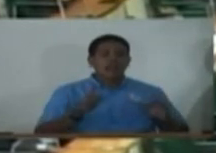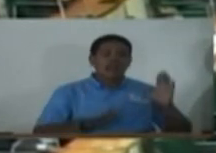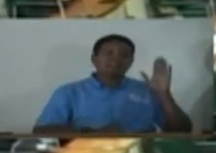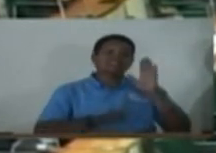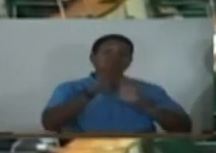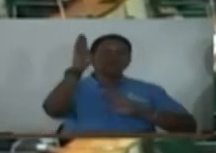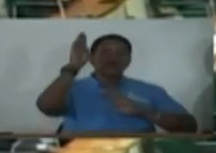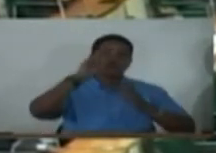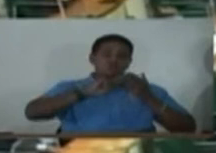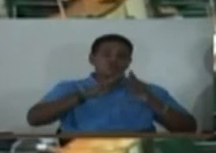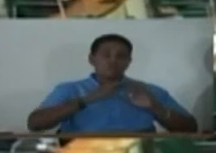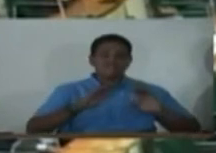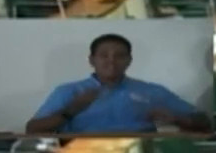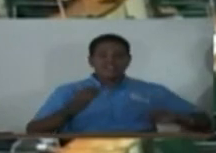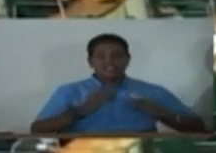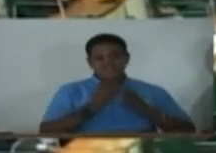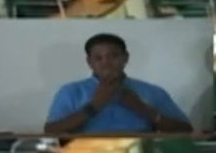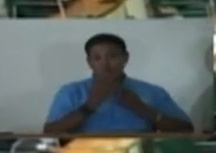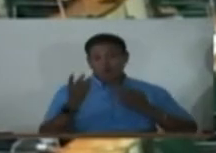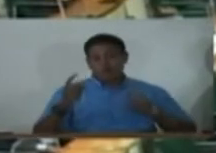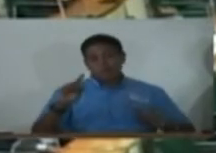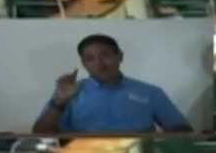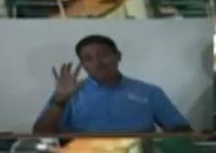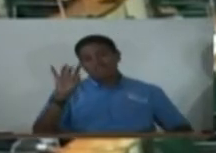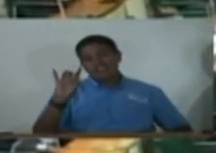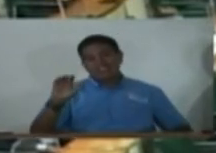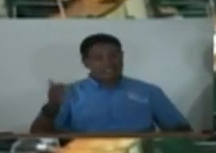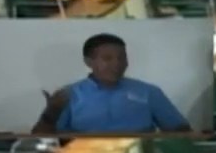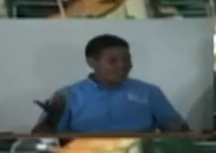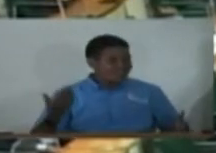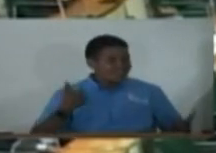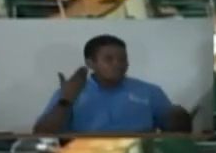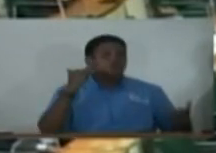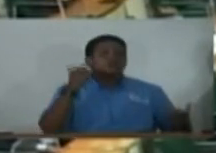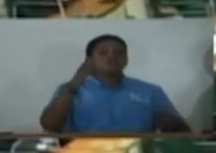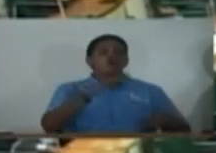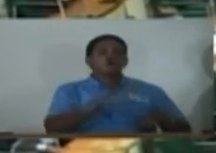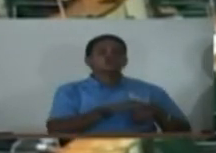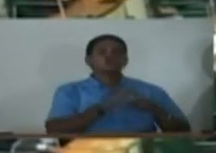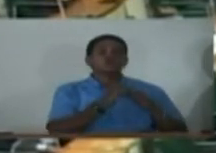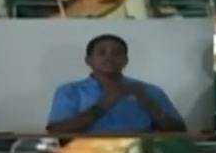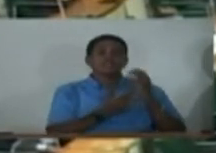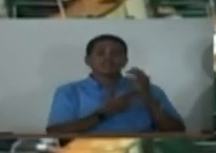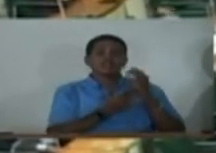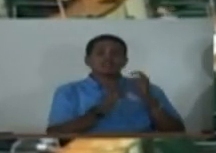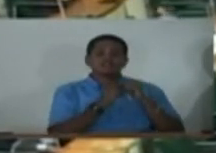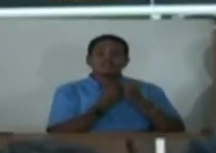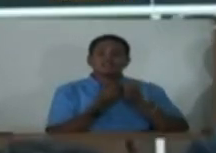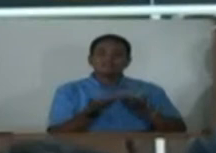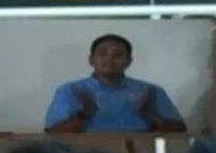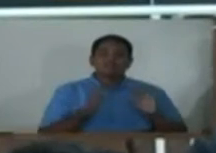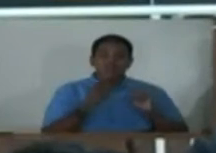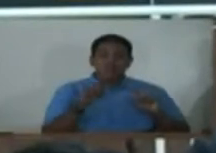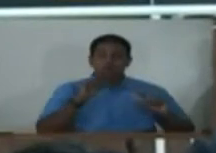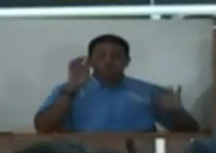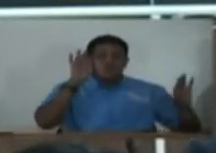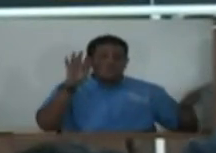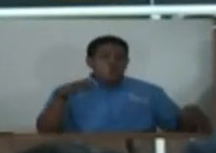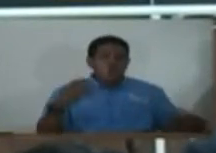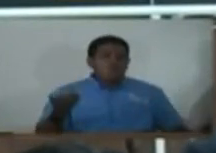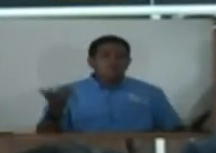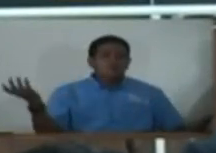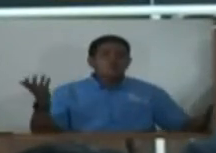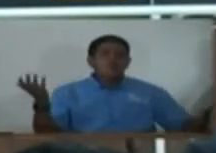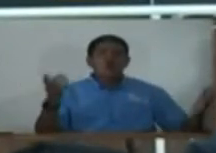in the number of deaths. And I don't know if you have consulted with the technical team to determine what